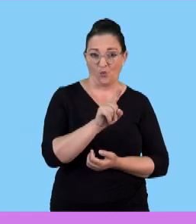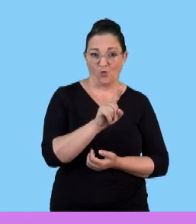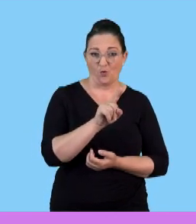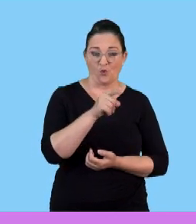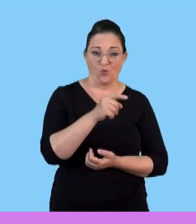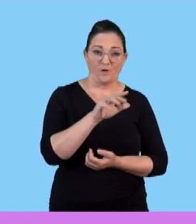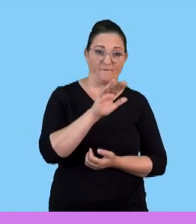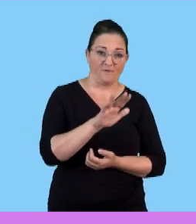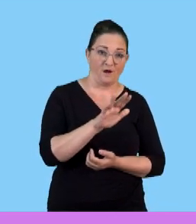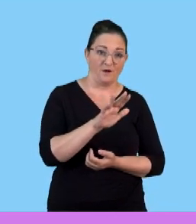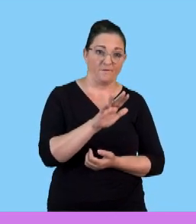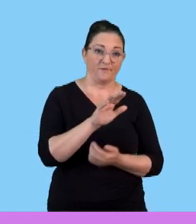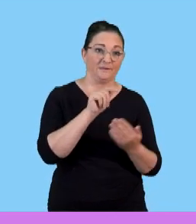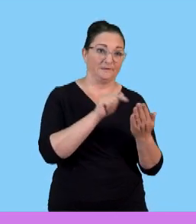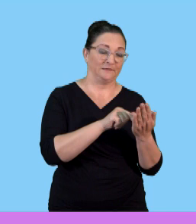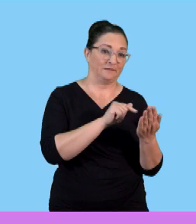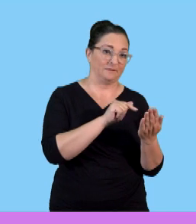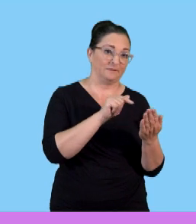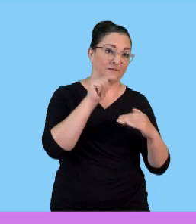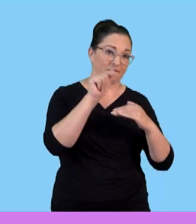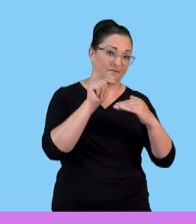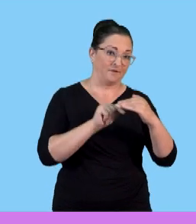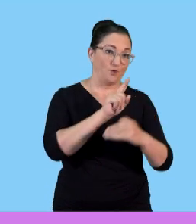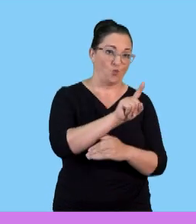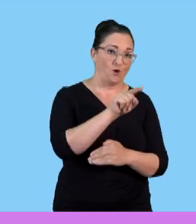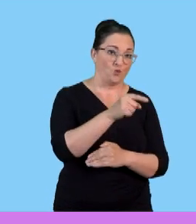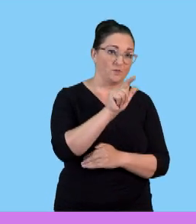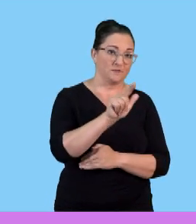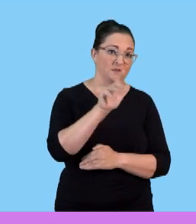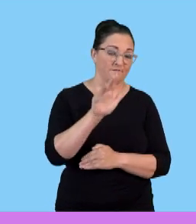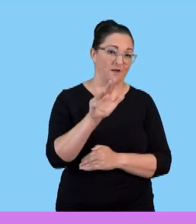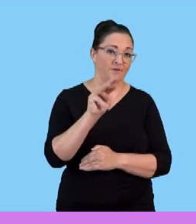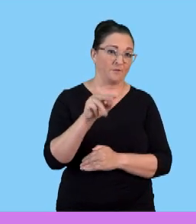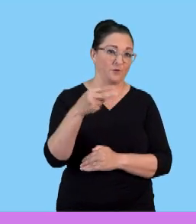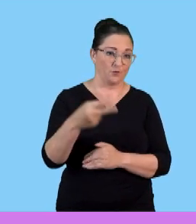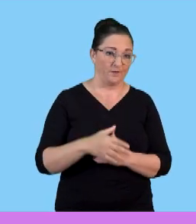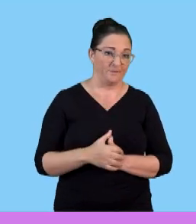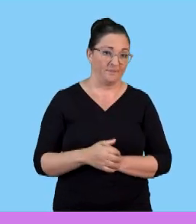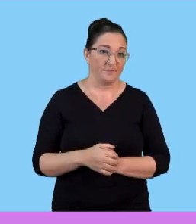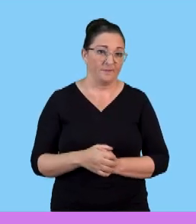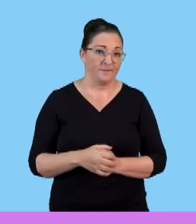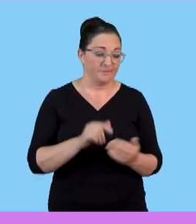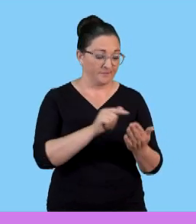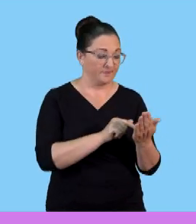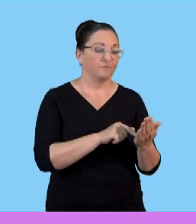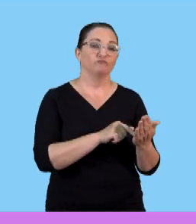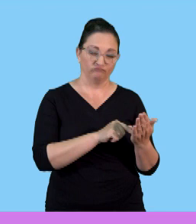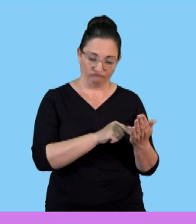71, we add it and a half, divided by 1.75 square